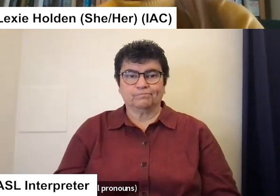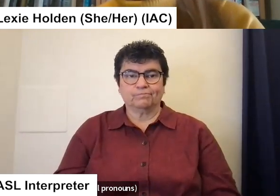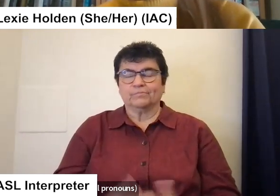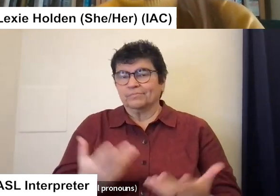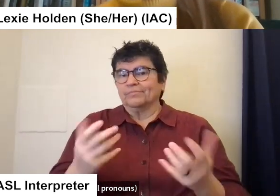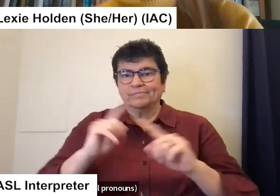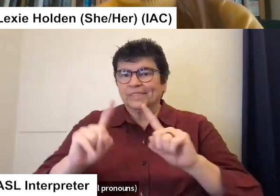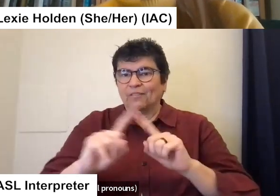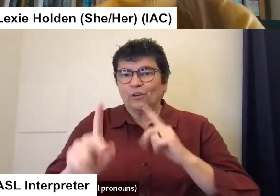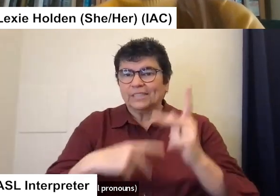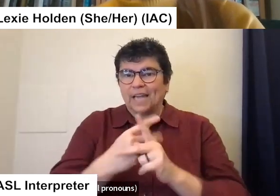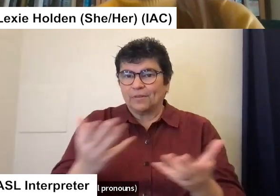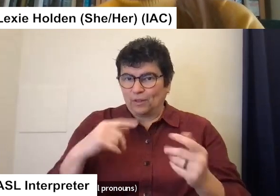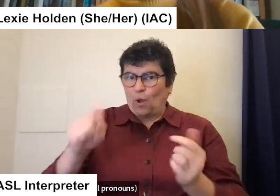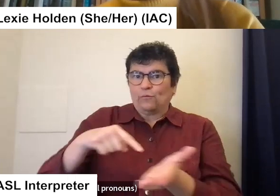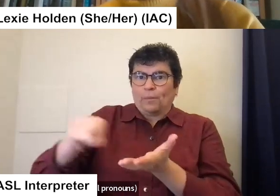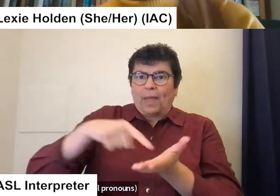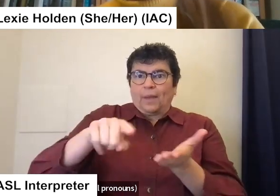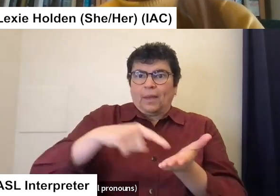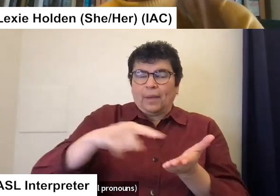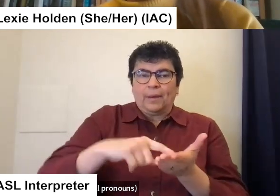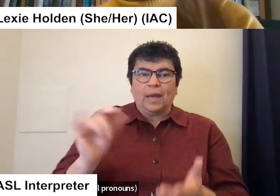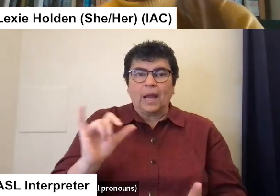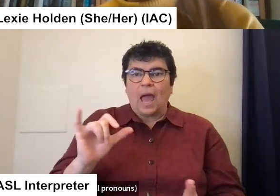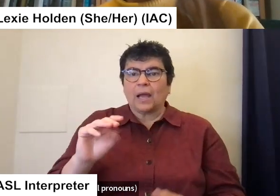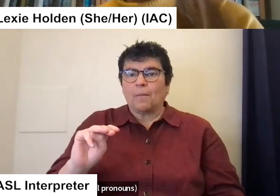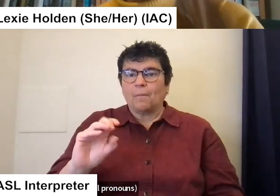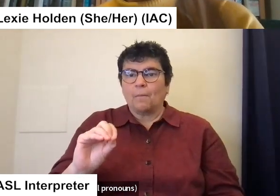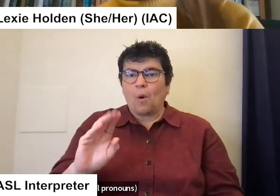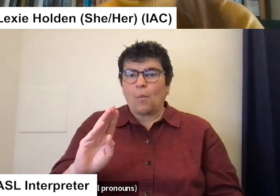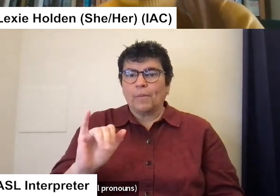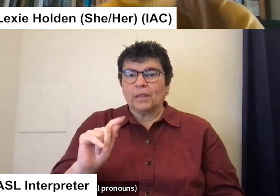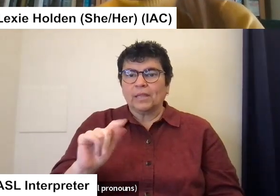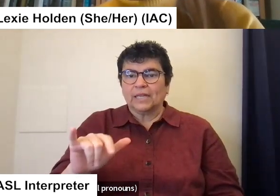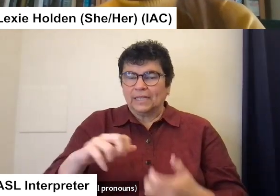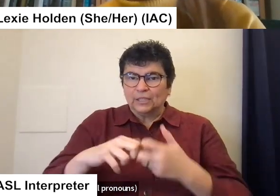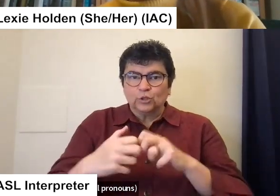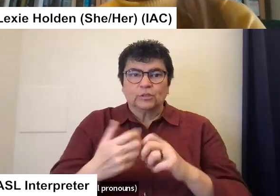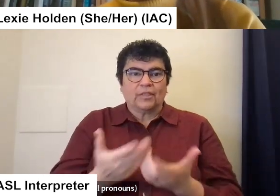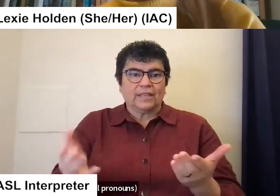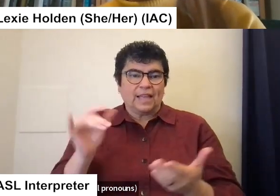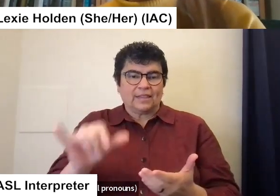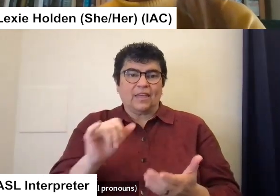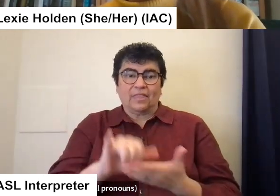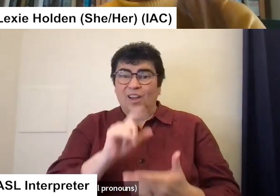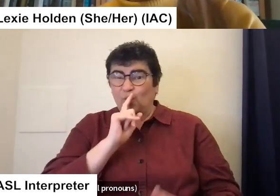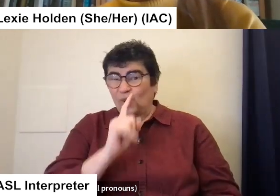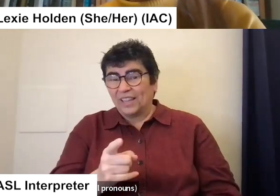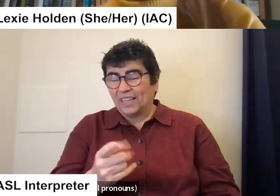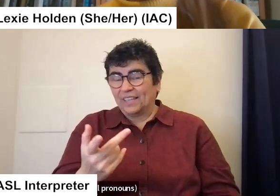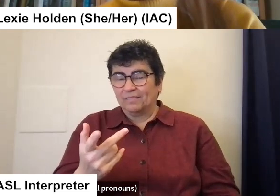there are all types of things that you have to pay for, like mobility issues and stuff like that, that really